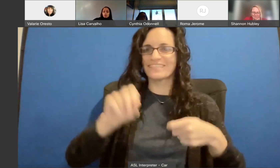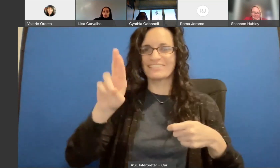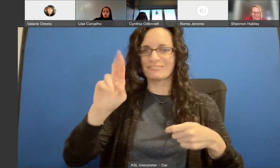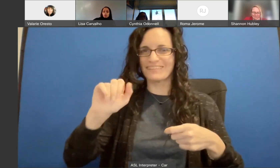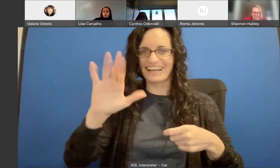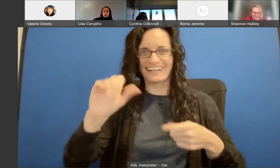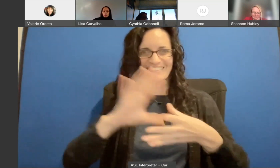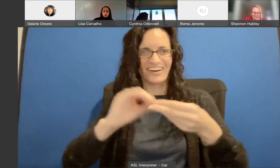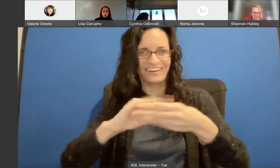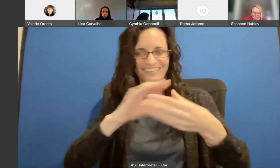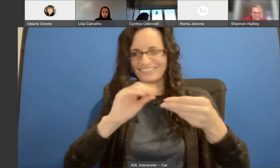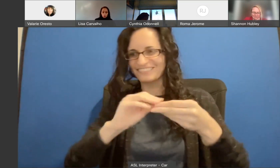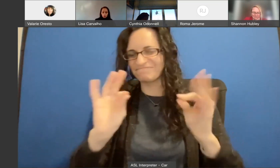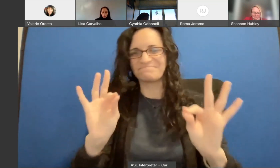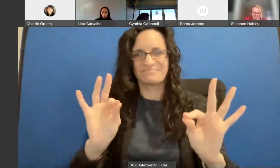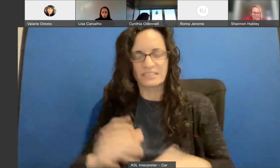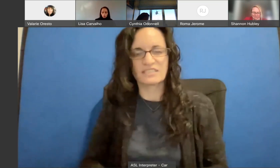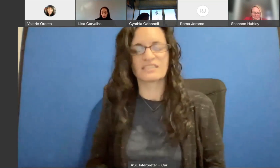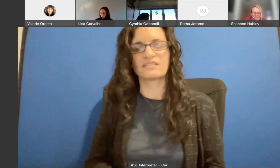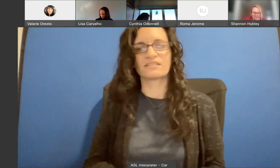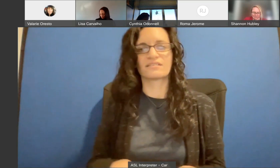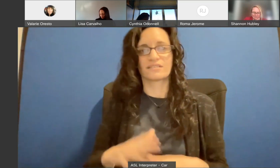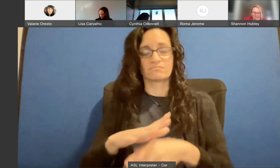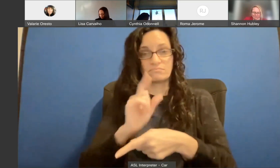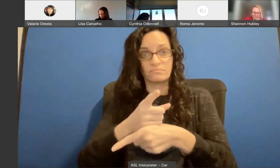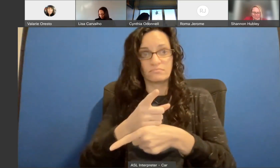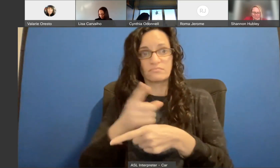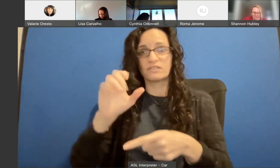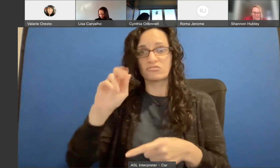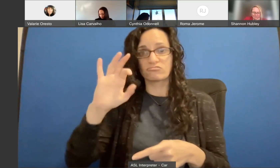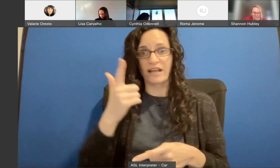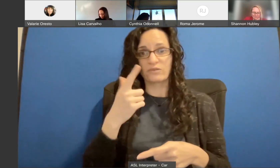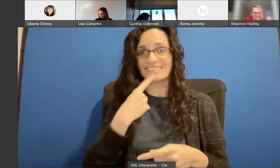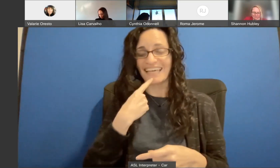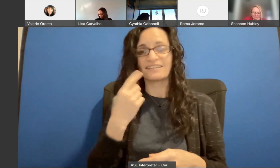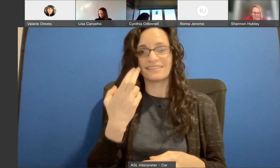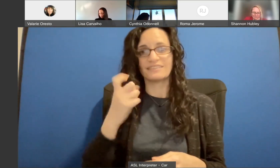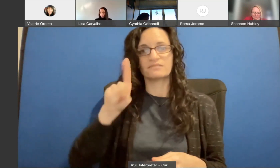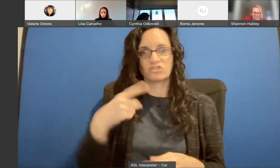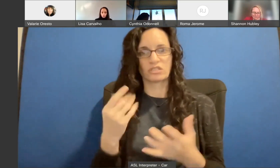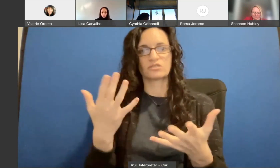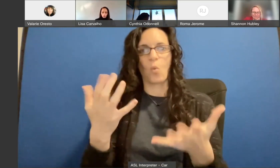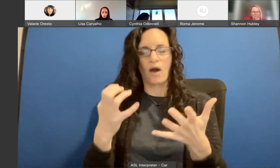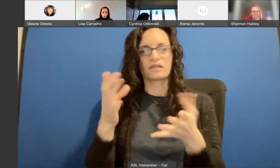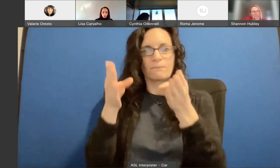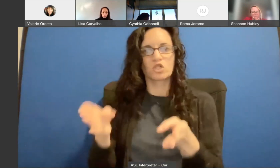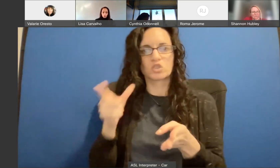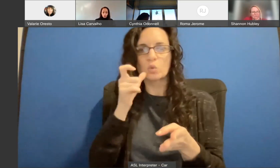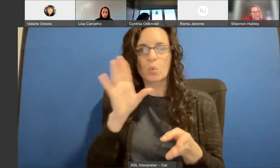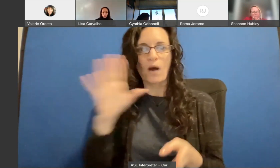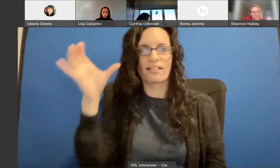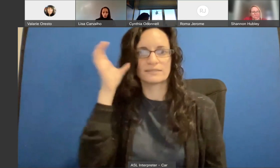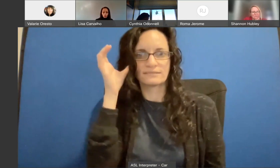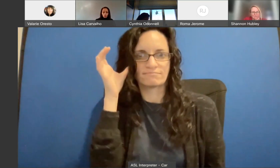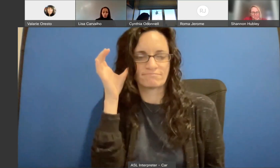mean, really, to summarize, I think what Craig was really telling us is he just wanted someone to listen to him. He wanted to be